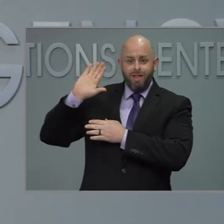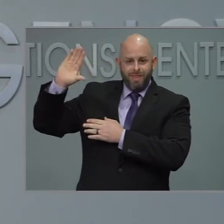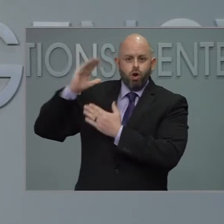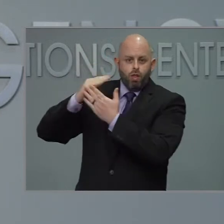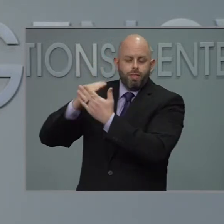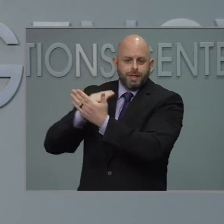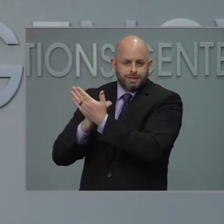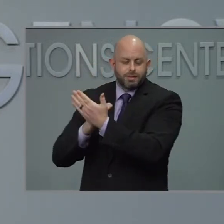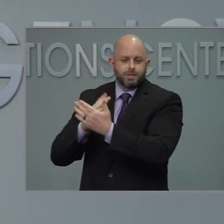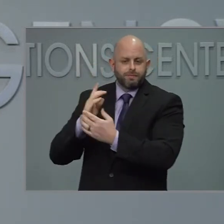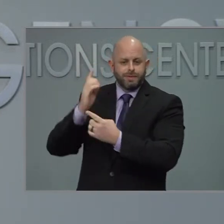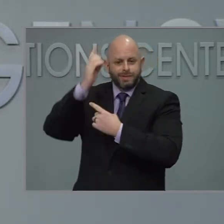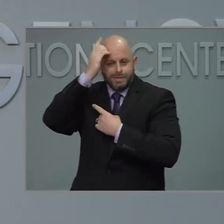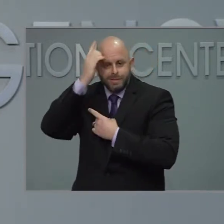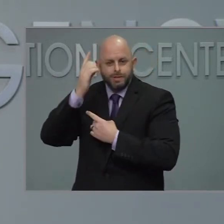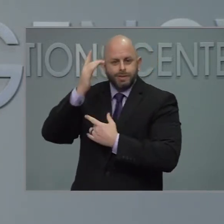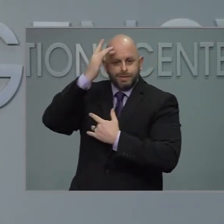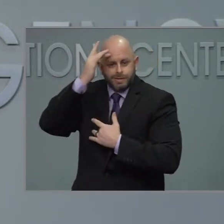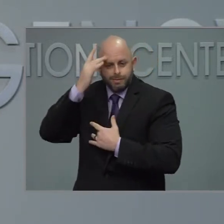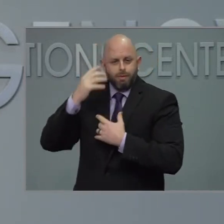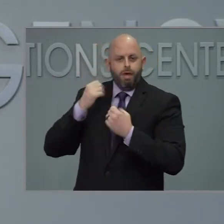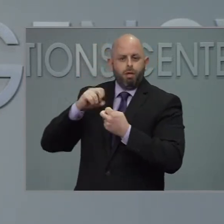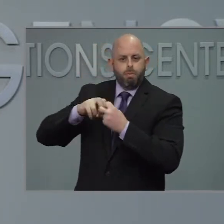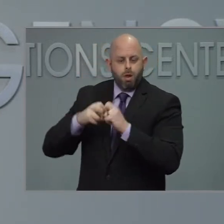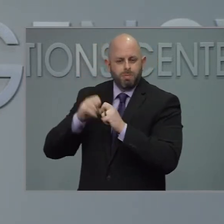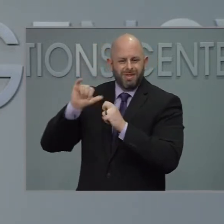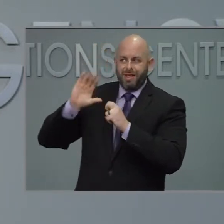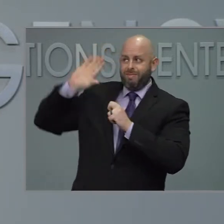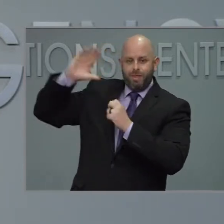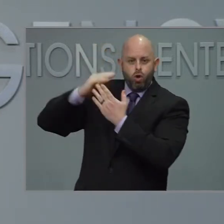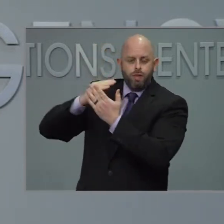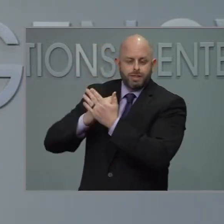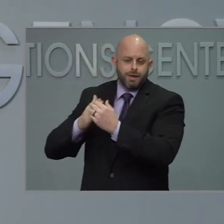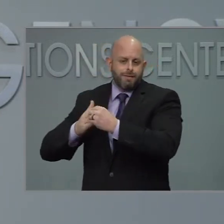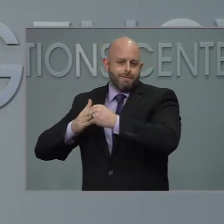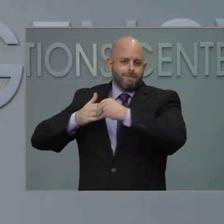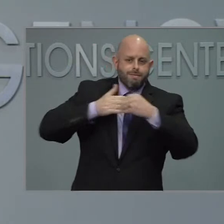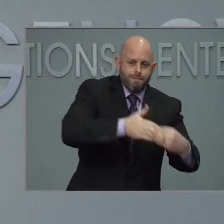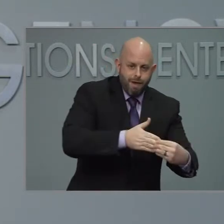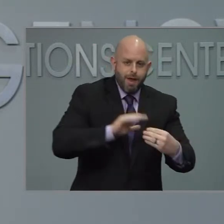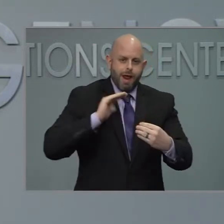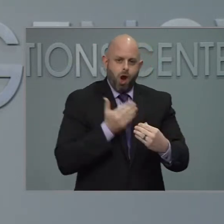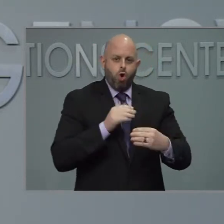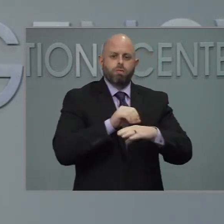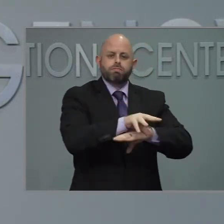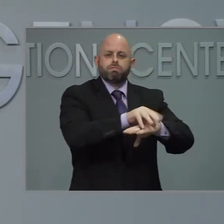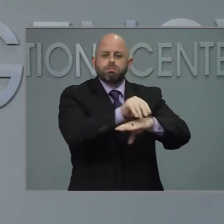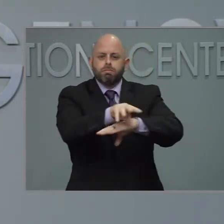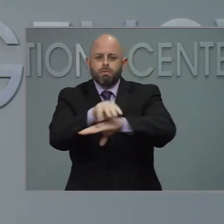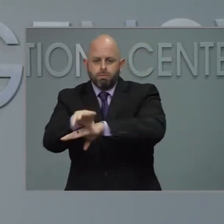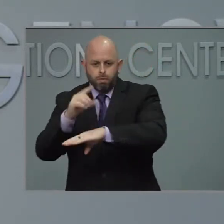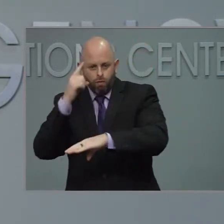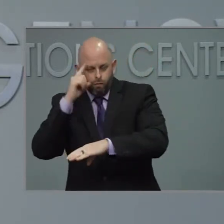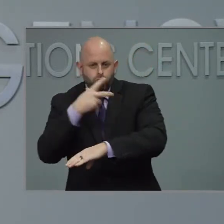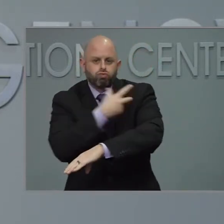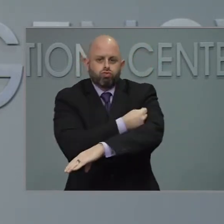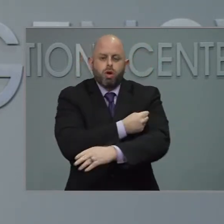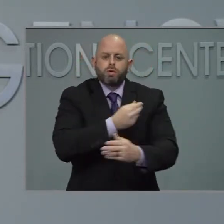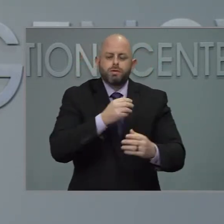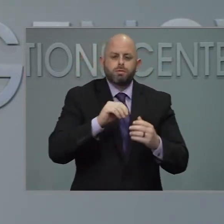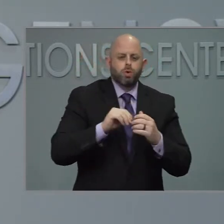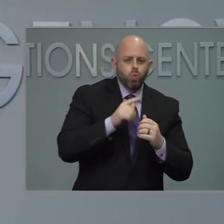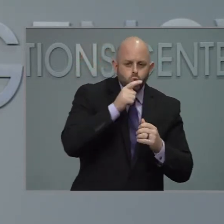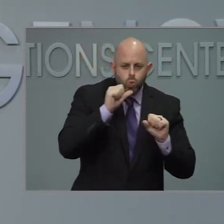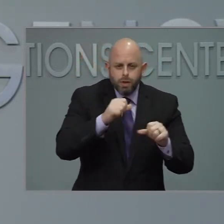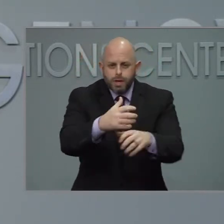of health conditions that guide our efforts in terms of understanding which are those that increase someone's risk